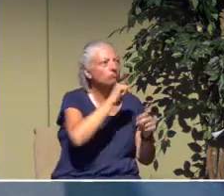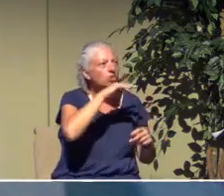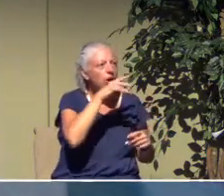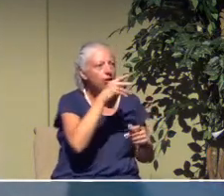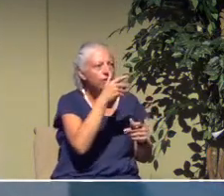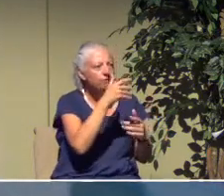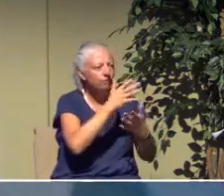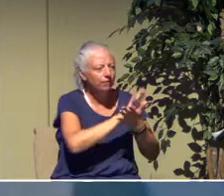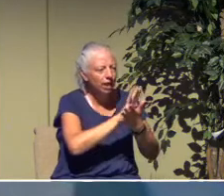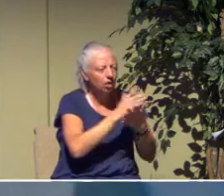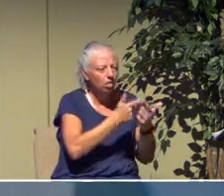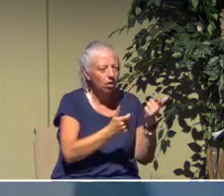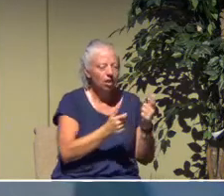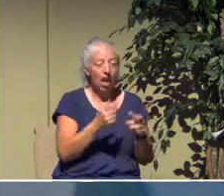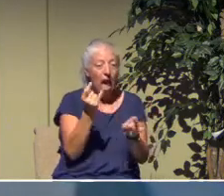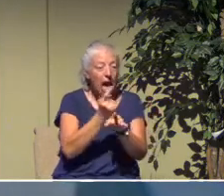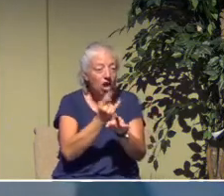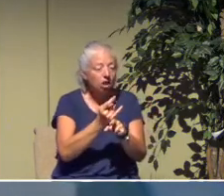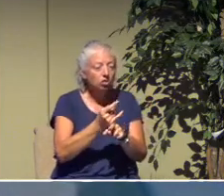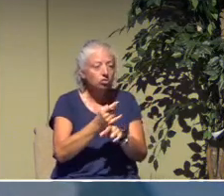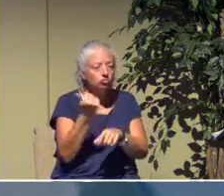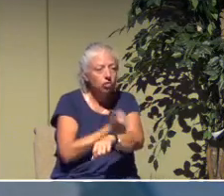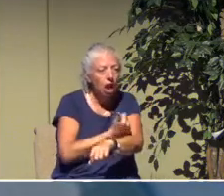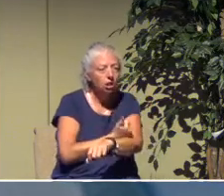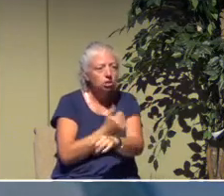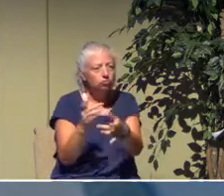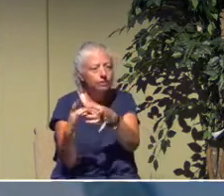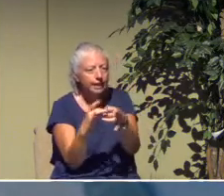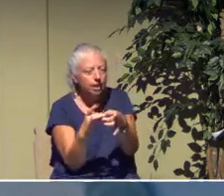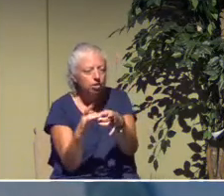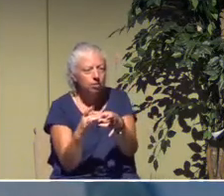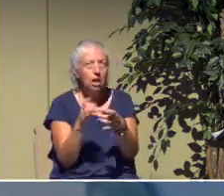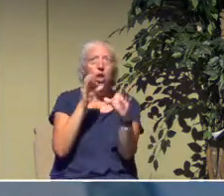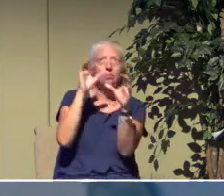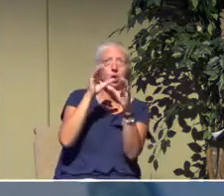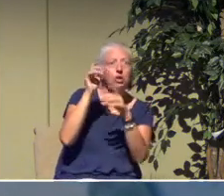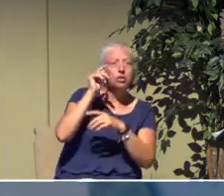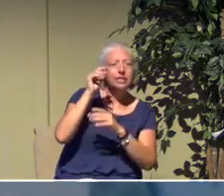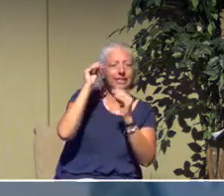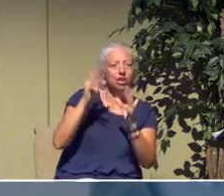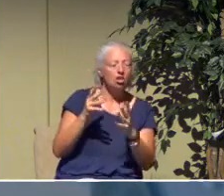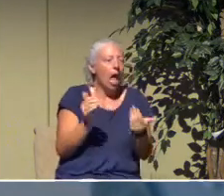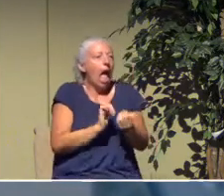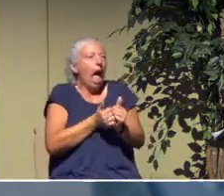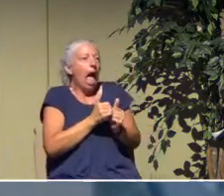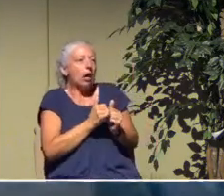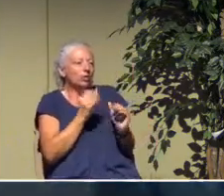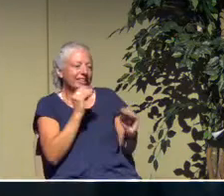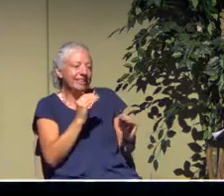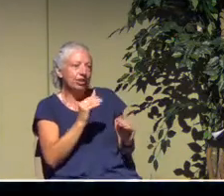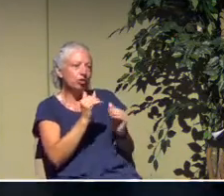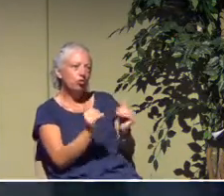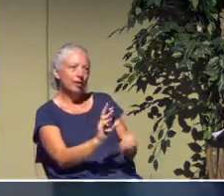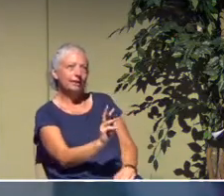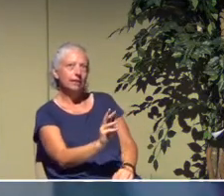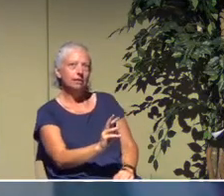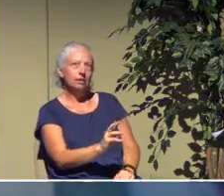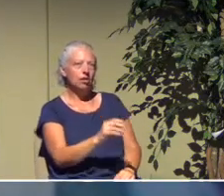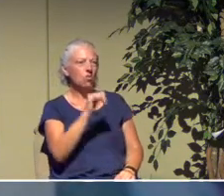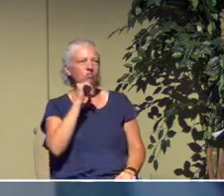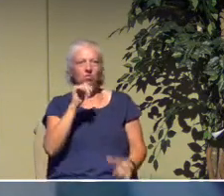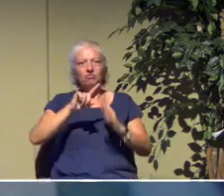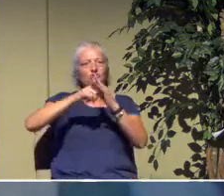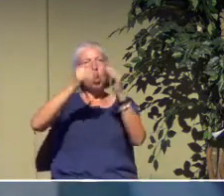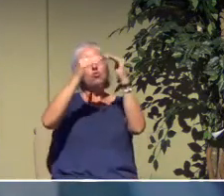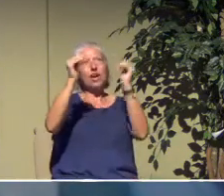interpersonal relationships and communication with teachers, and there's a million things. And that doesn't start as a parent like June of your grade 12 year. But you talk